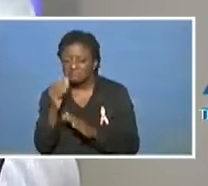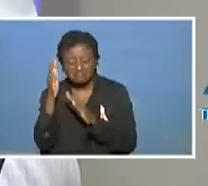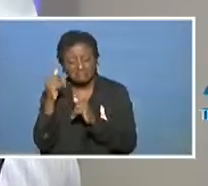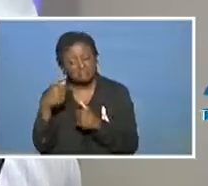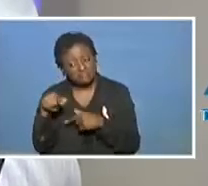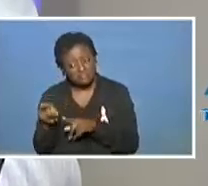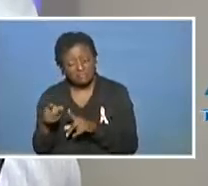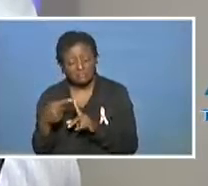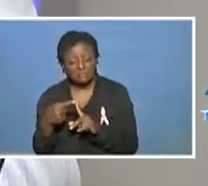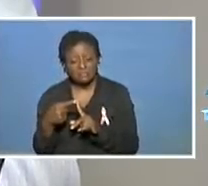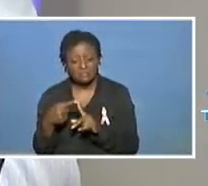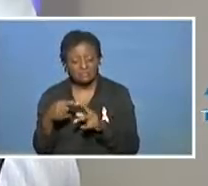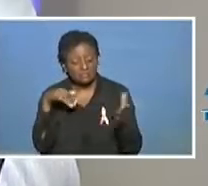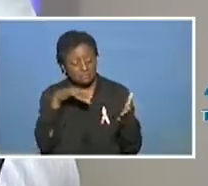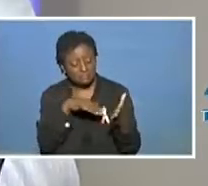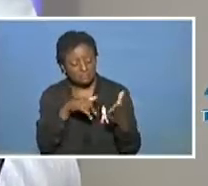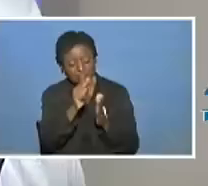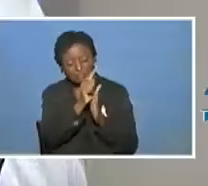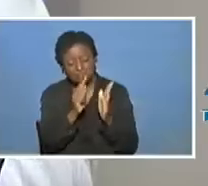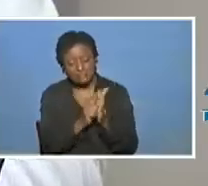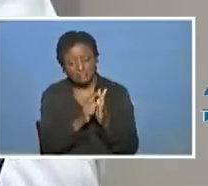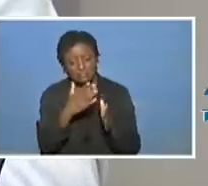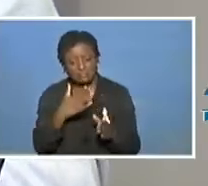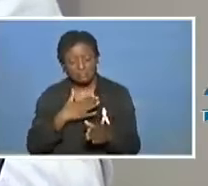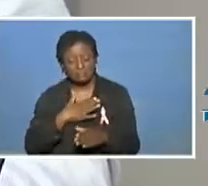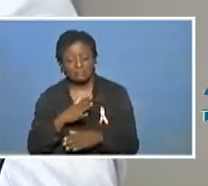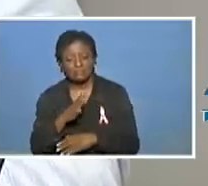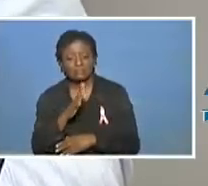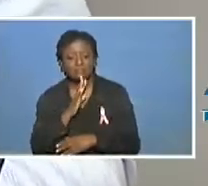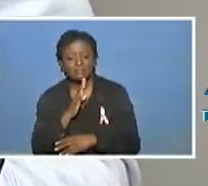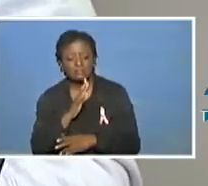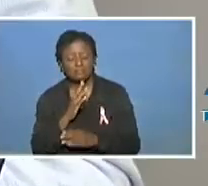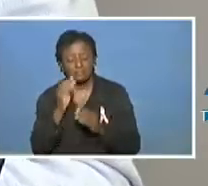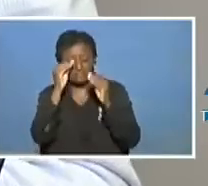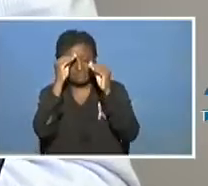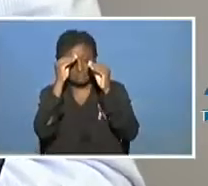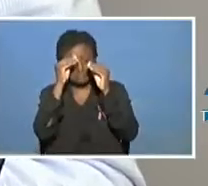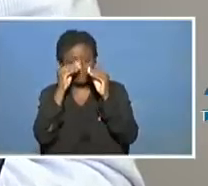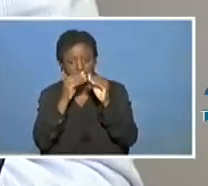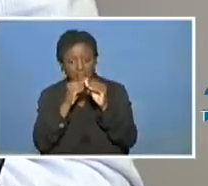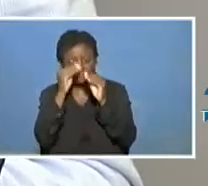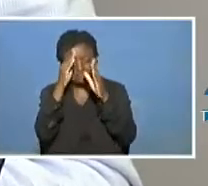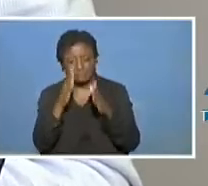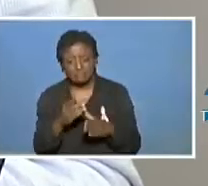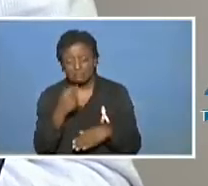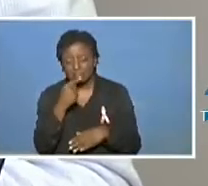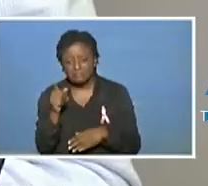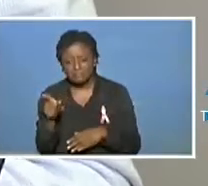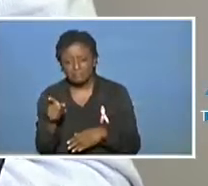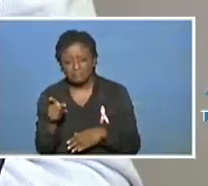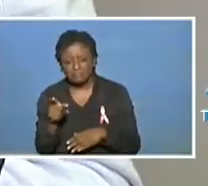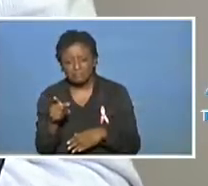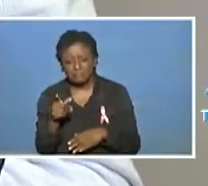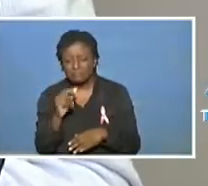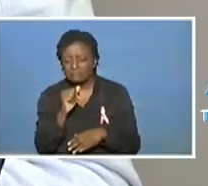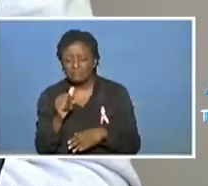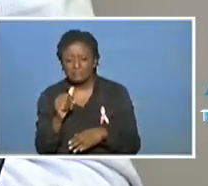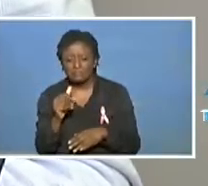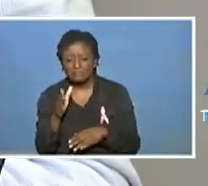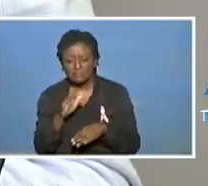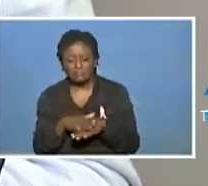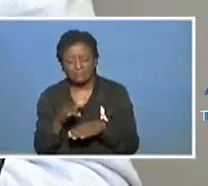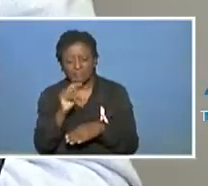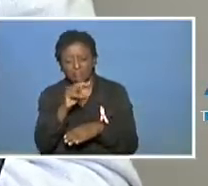law, and my speech professor said, "You belong on television." So I was the first black on CBS in Rock Island,